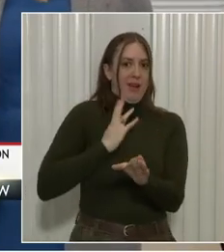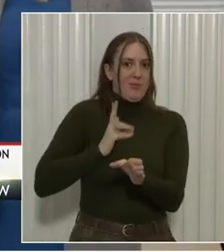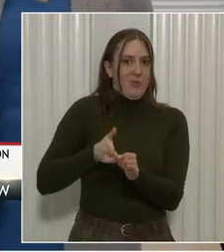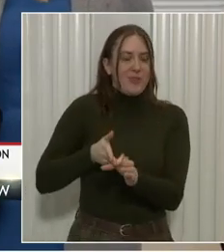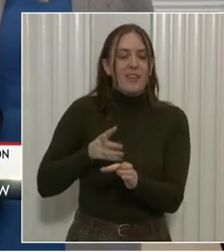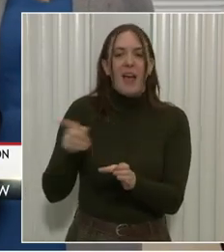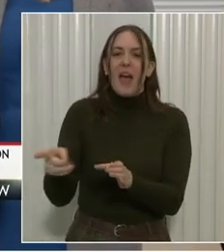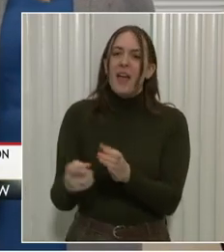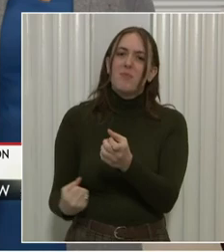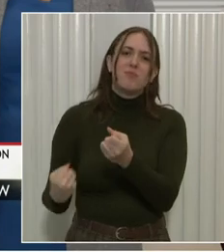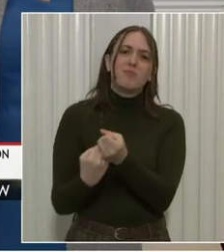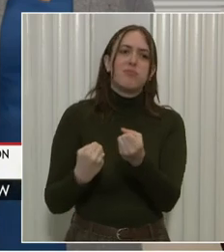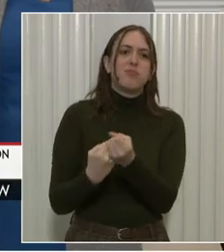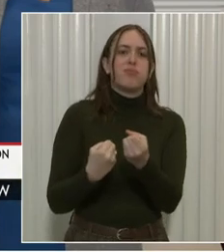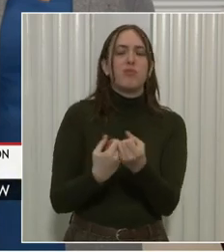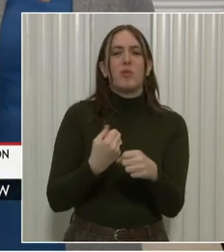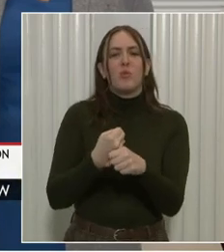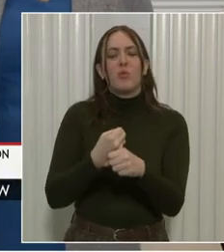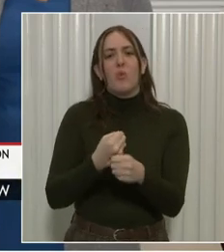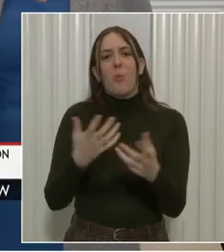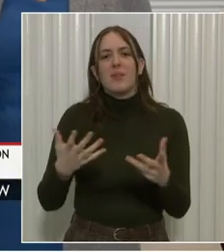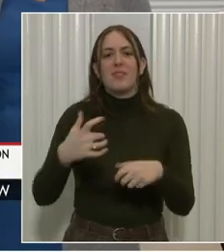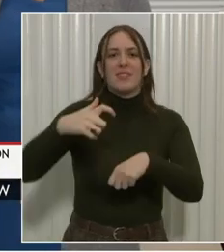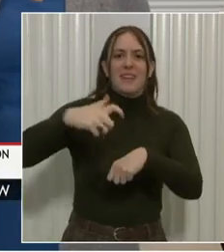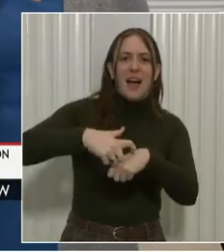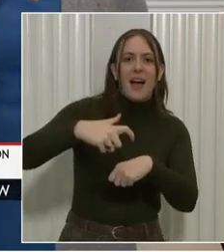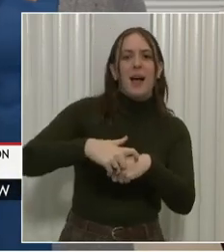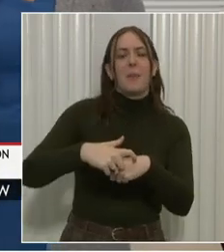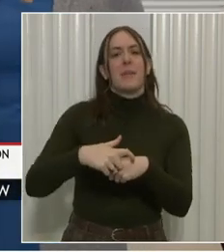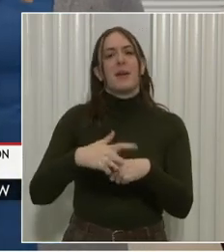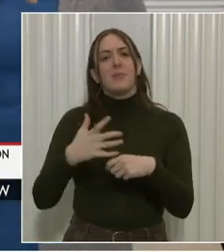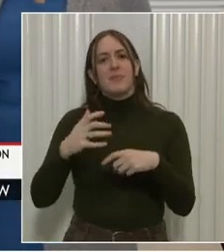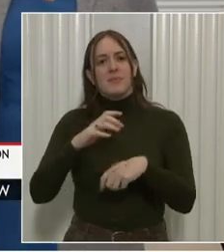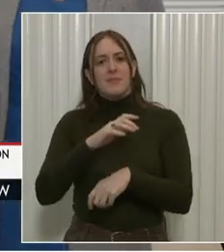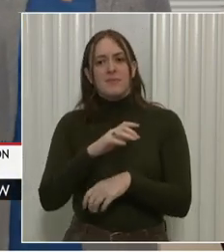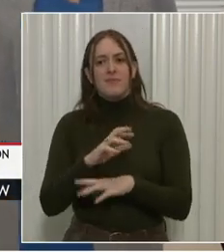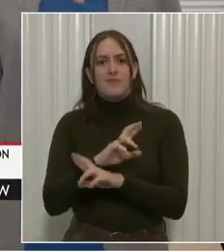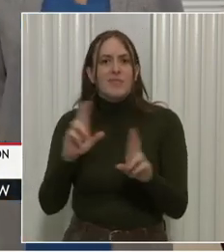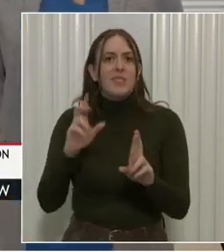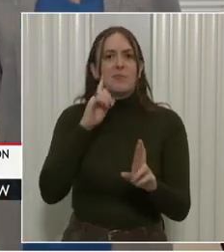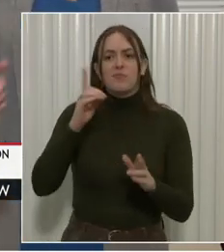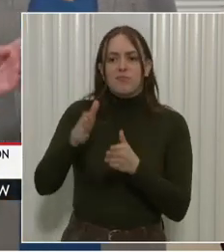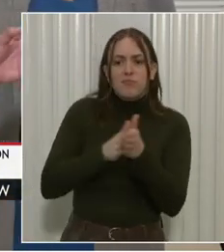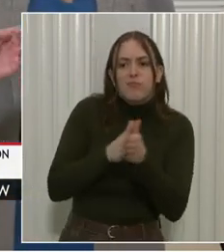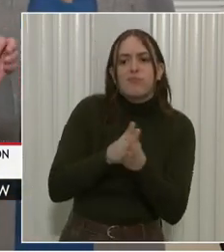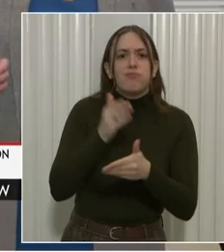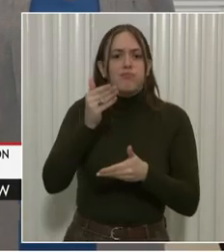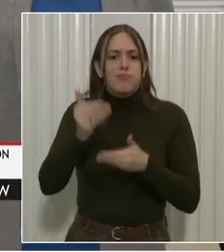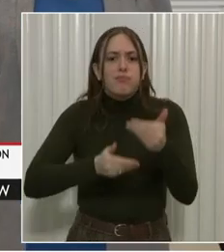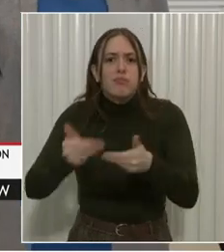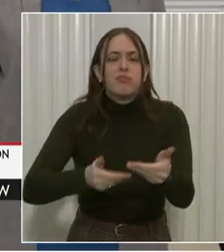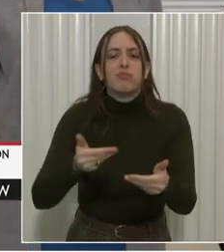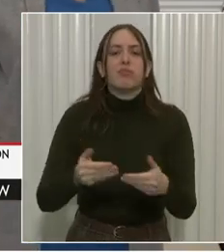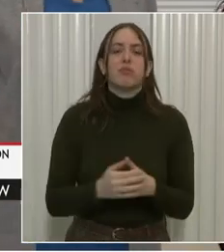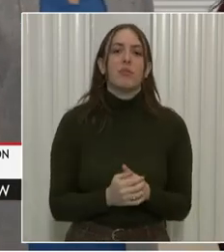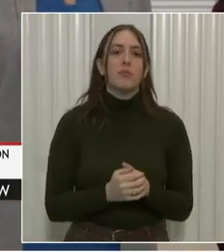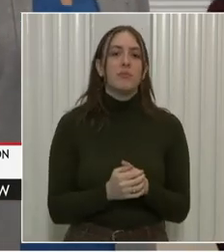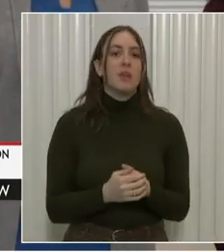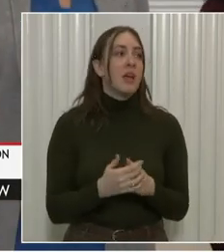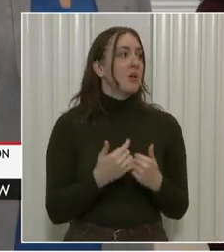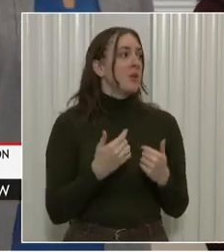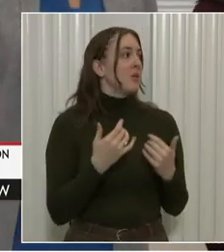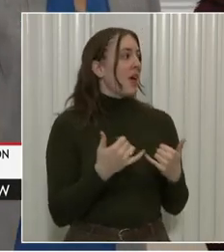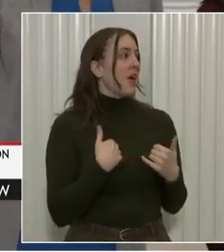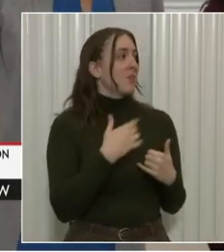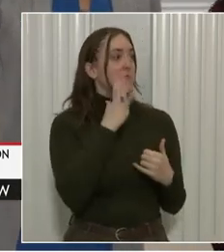and who have devoted so much time and energy over the past few years to improving our EMS system. So I'd just like, if Dr. Serrani, if you wanted to say one or two